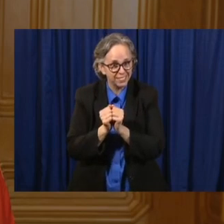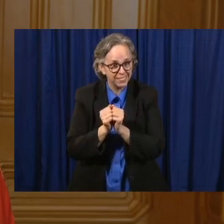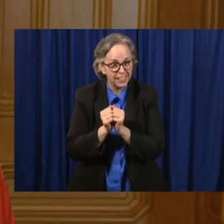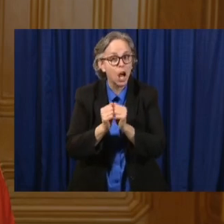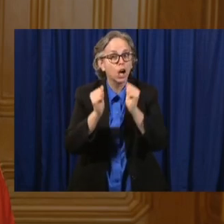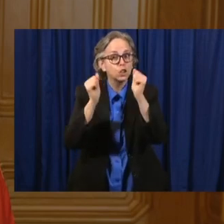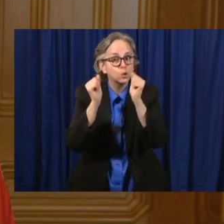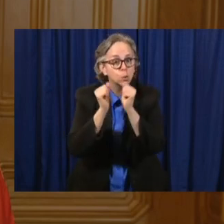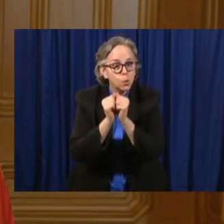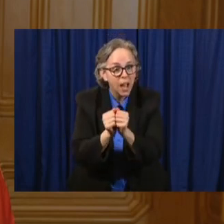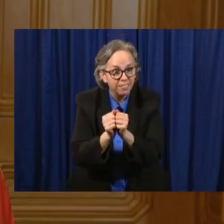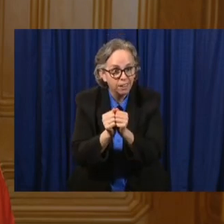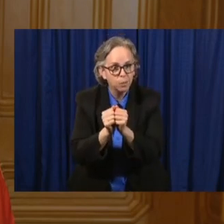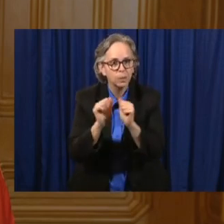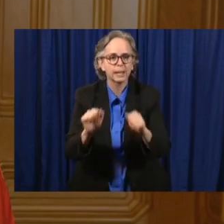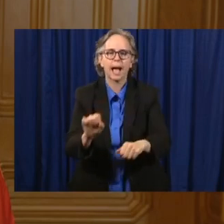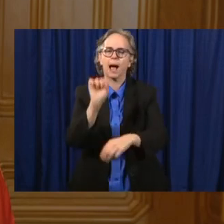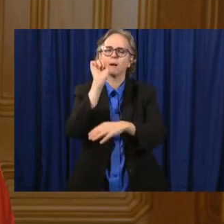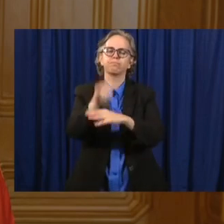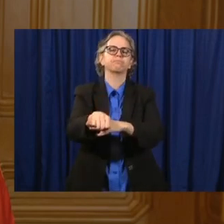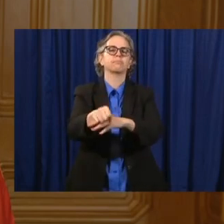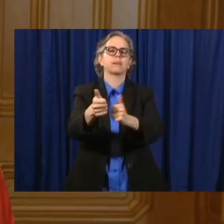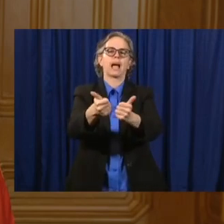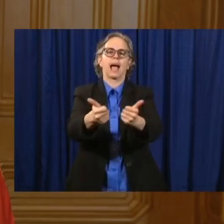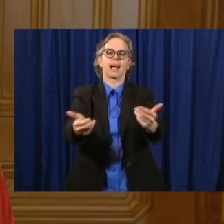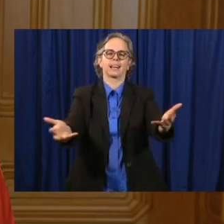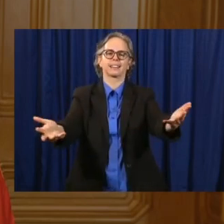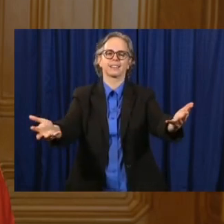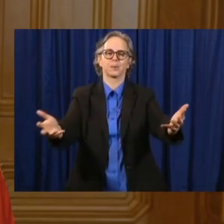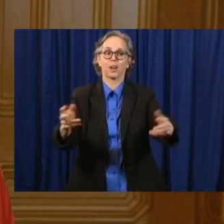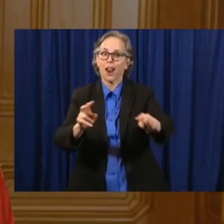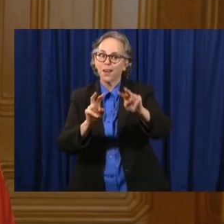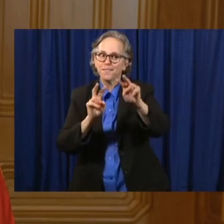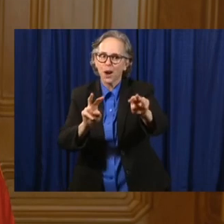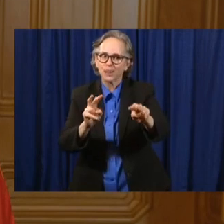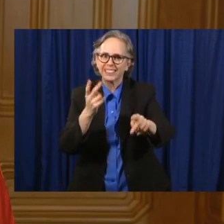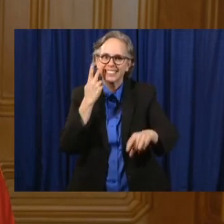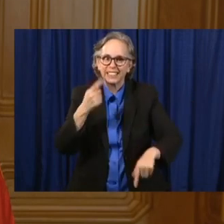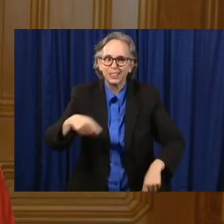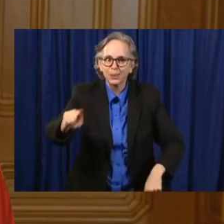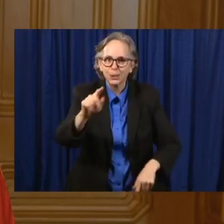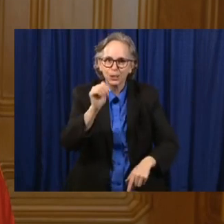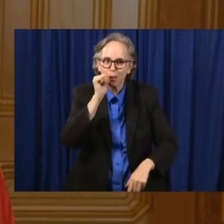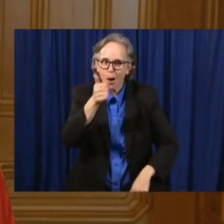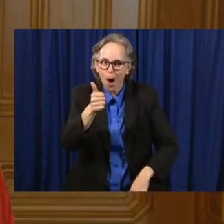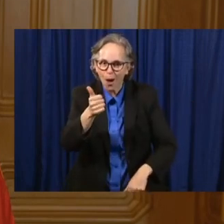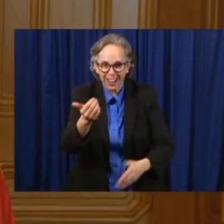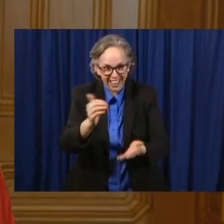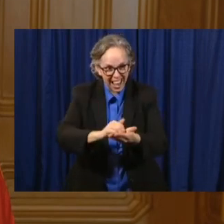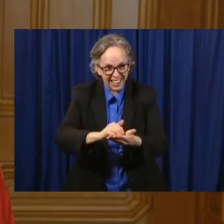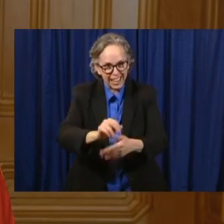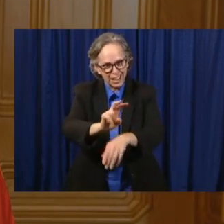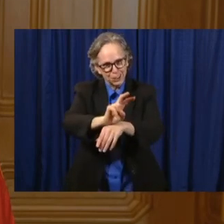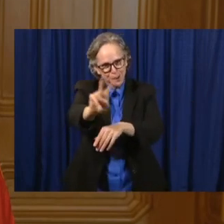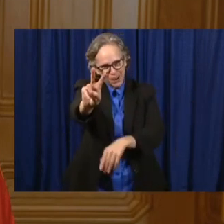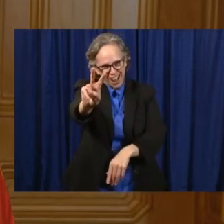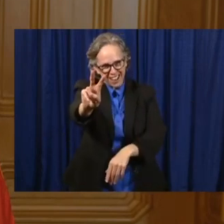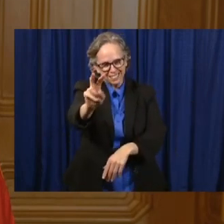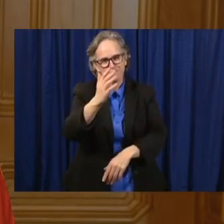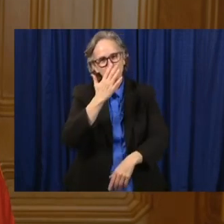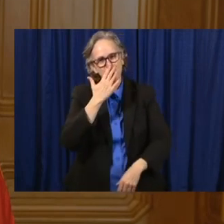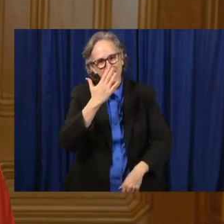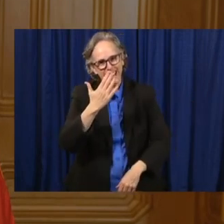we can overcome anything. We look forward to seeing you all tomorrow again at 2 o'clock. Thank you very much.